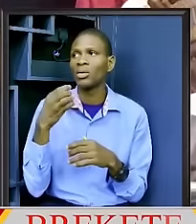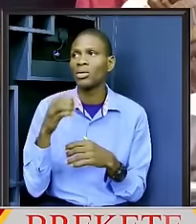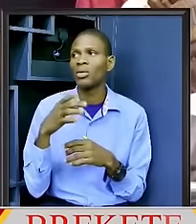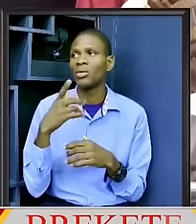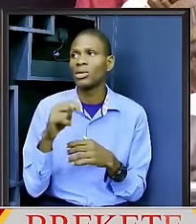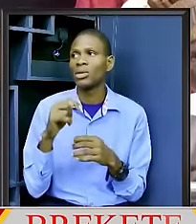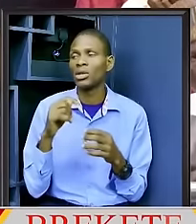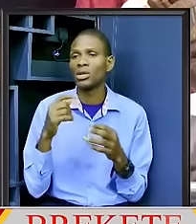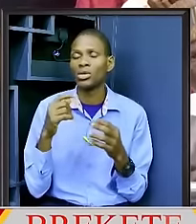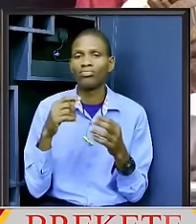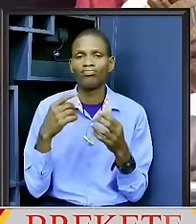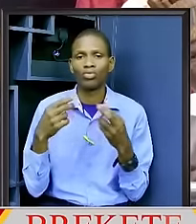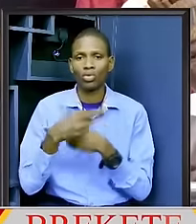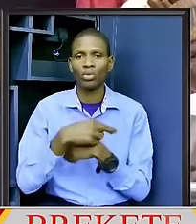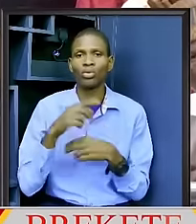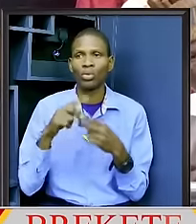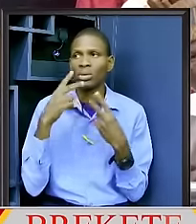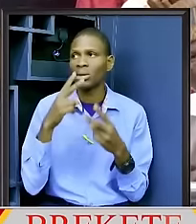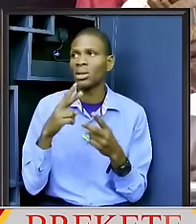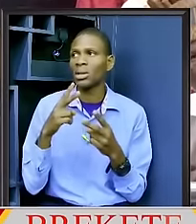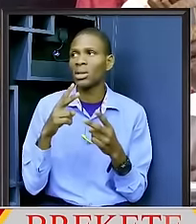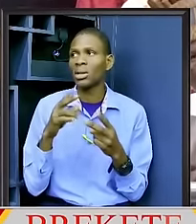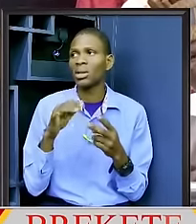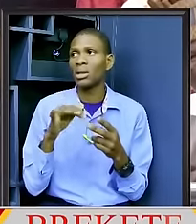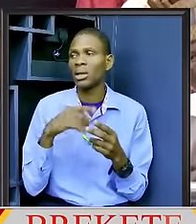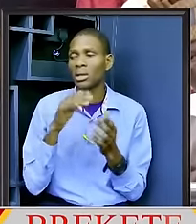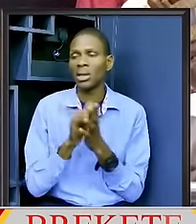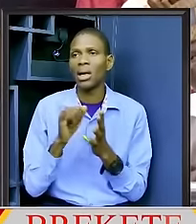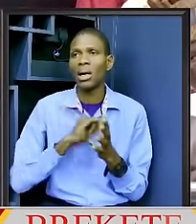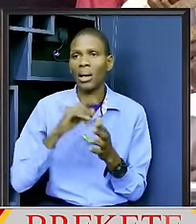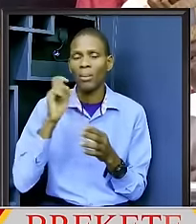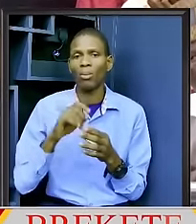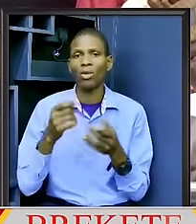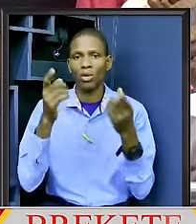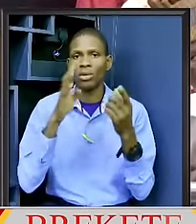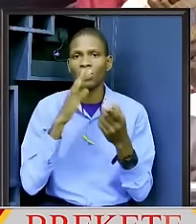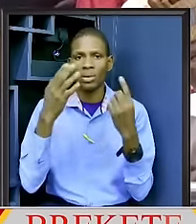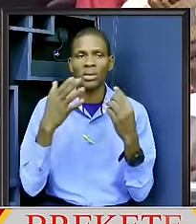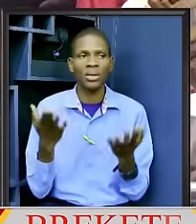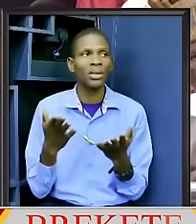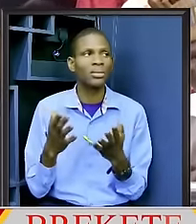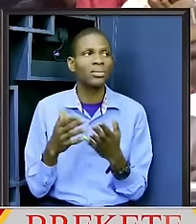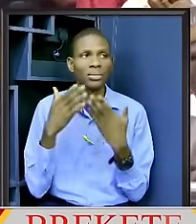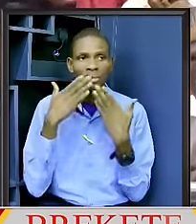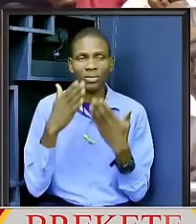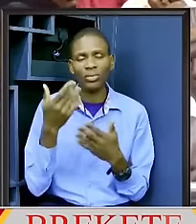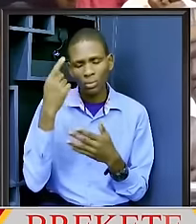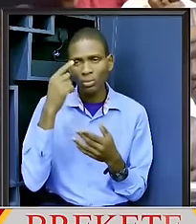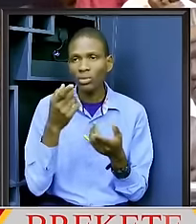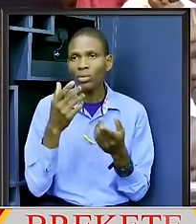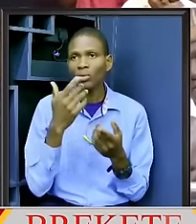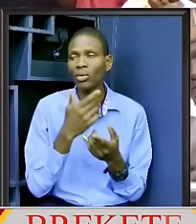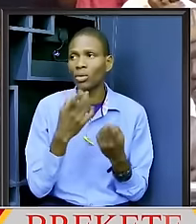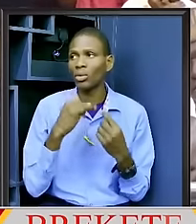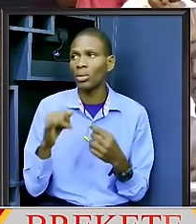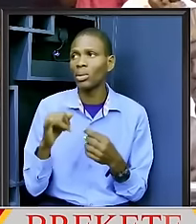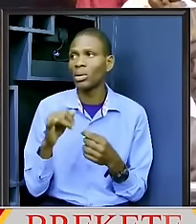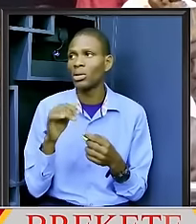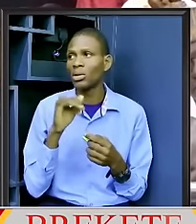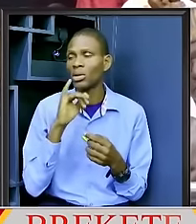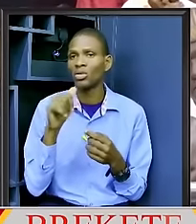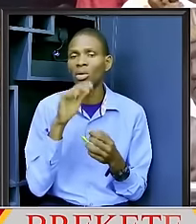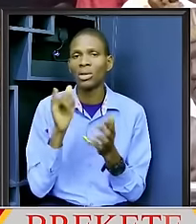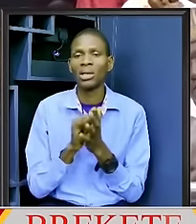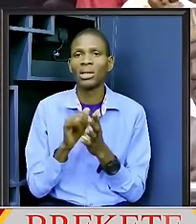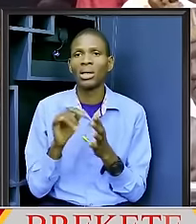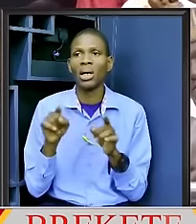I rushed out of the bedroom to see. I said, so I said, I must just be here. Okay, thank you for coming. I'm so sorry. It's not as if. No,